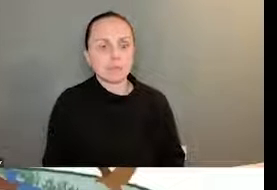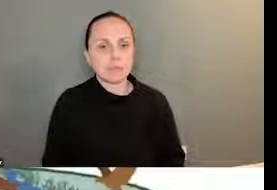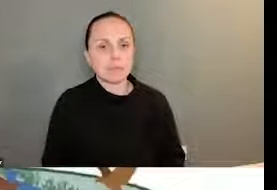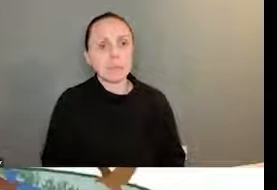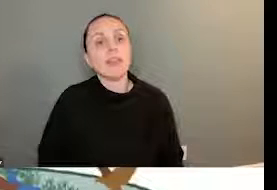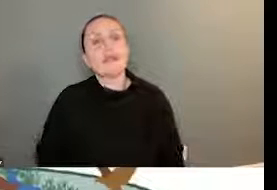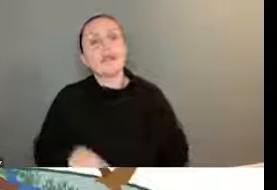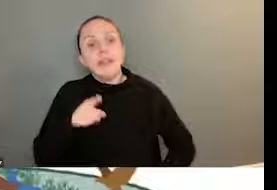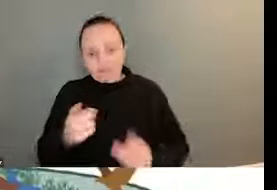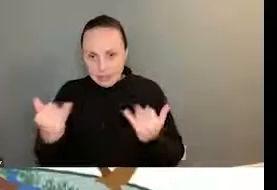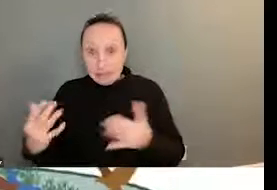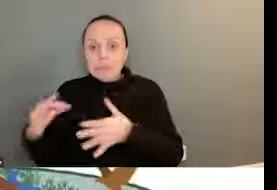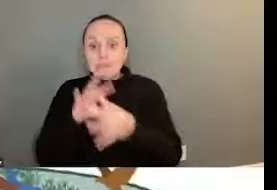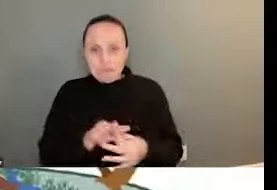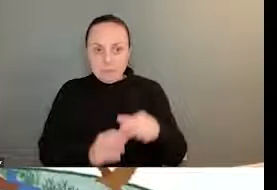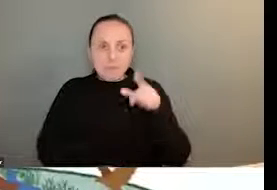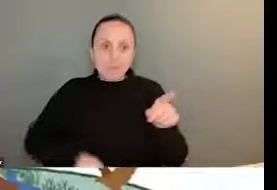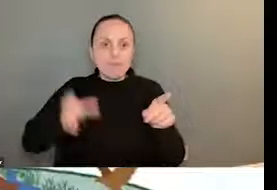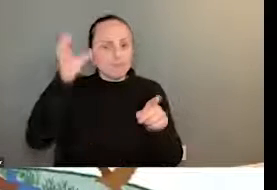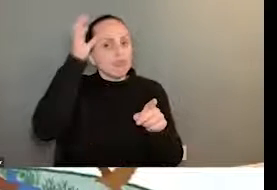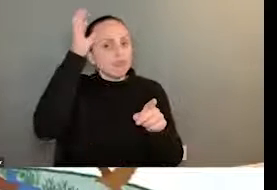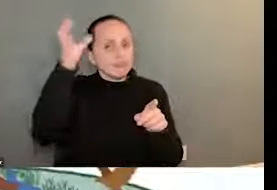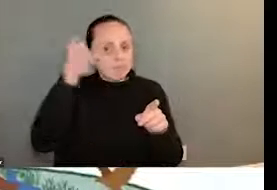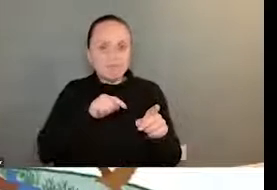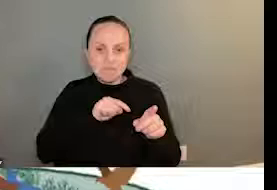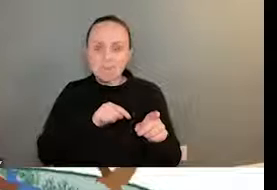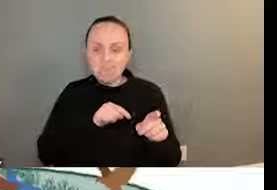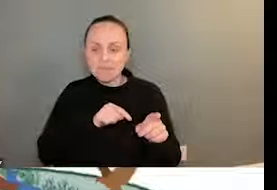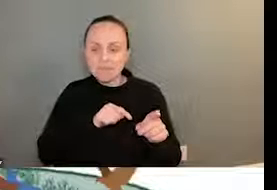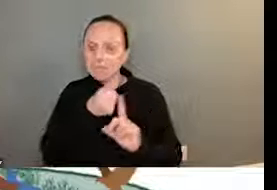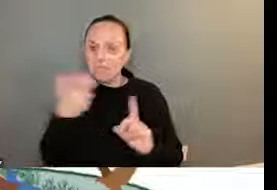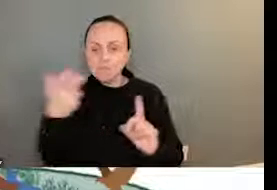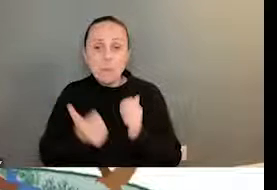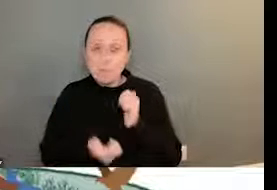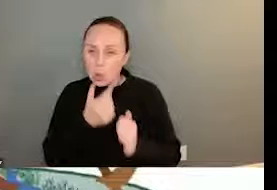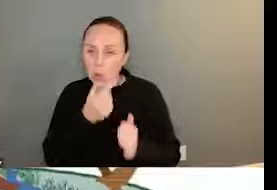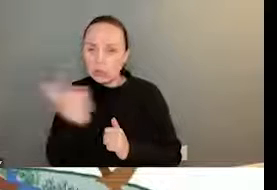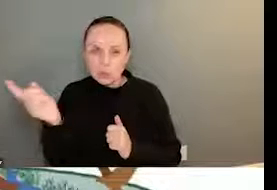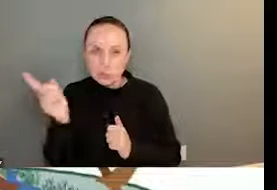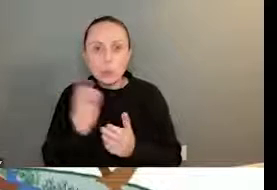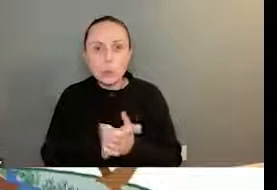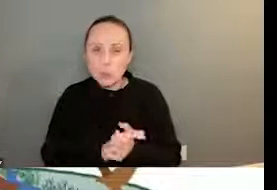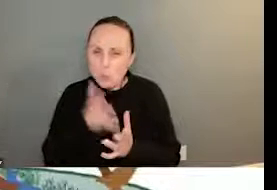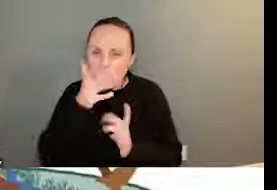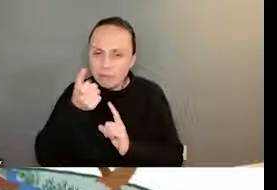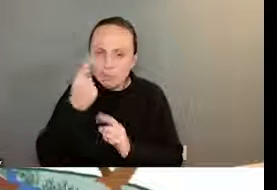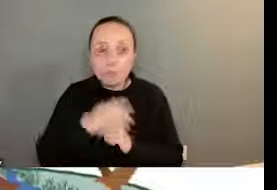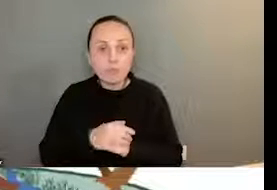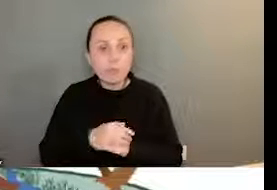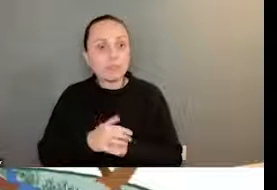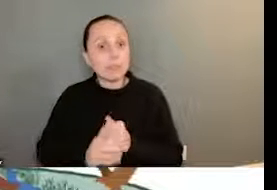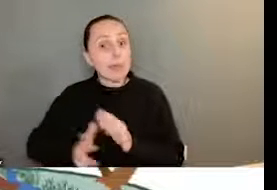So this bridges us to a concept that I think most, if not all of y'all vibe with. This idea that past